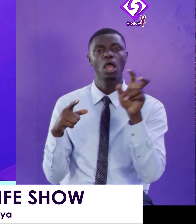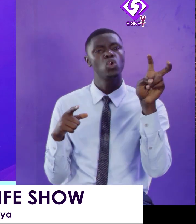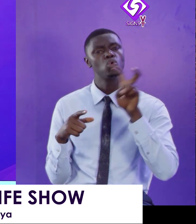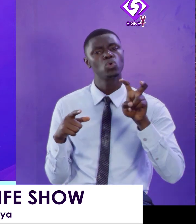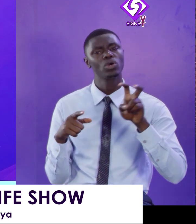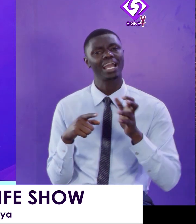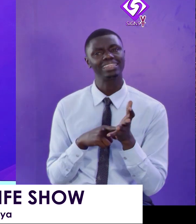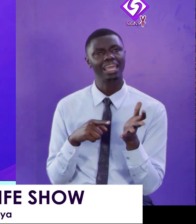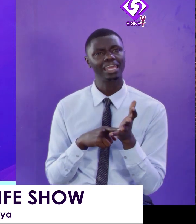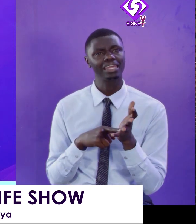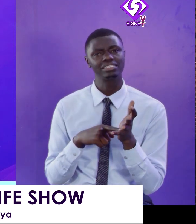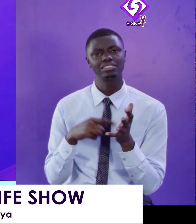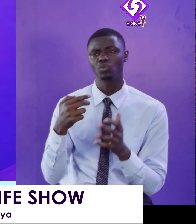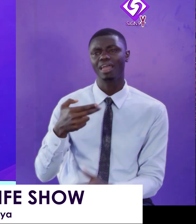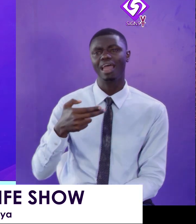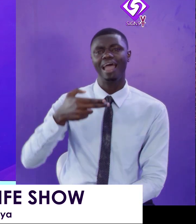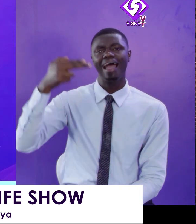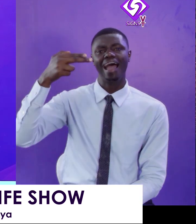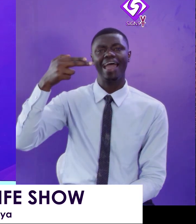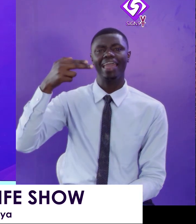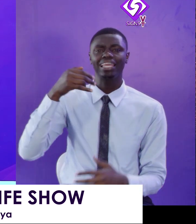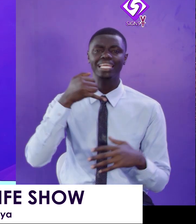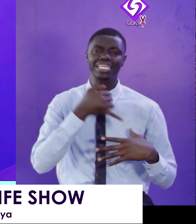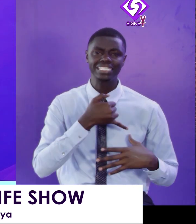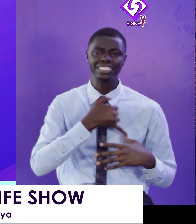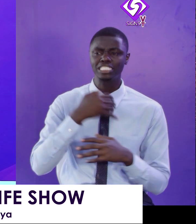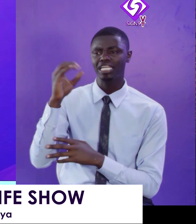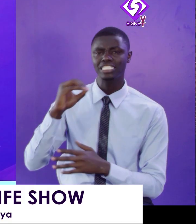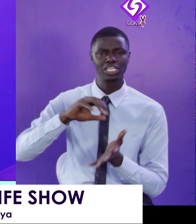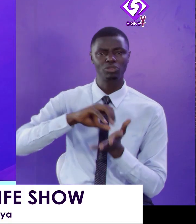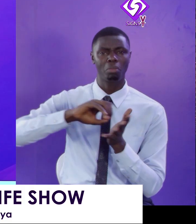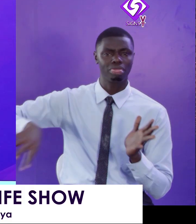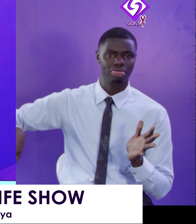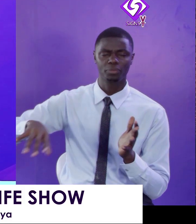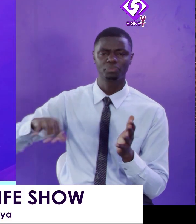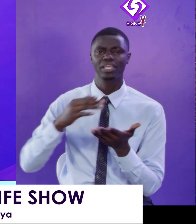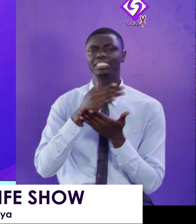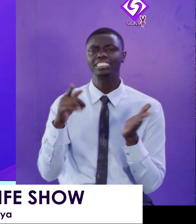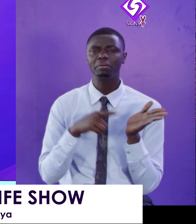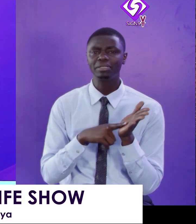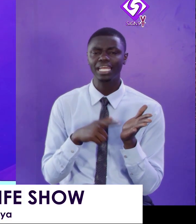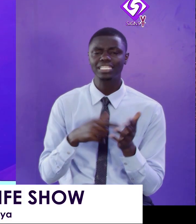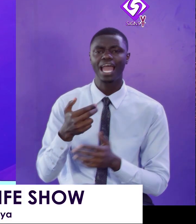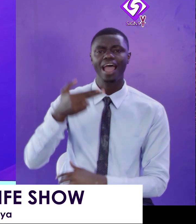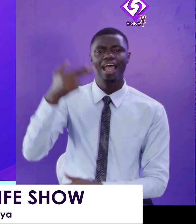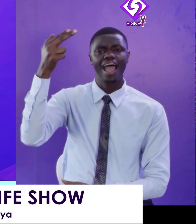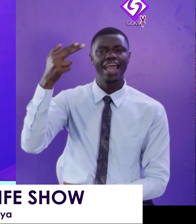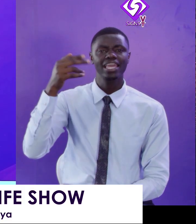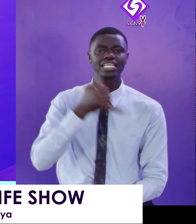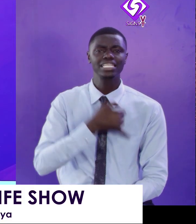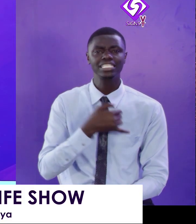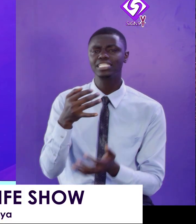which have very high interest rates, do away with them. There are some debts which have very high interest rates, and the longer they